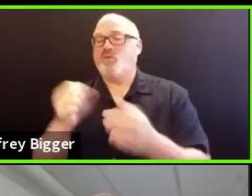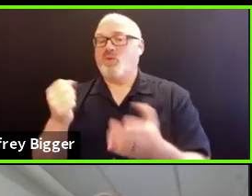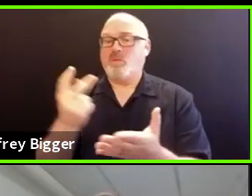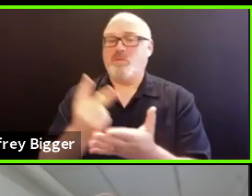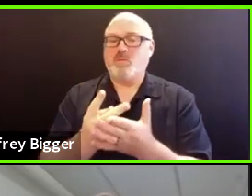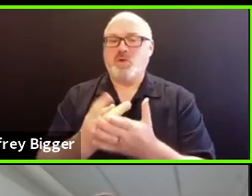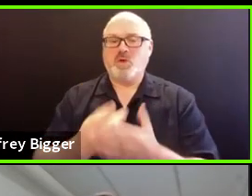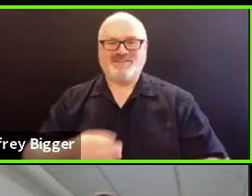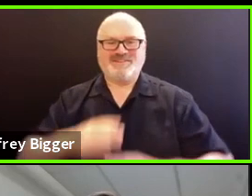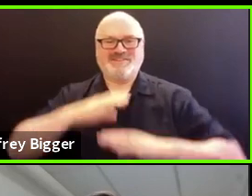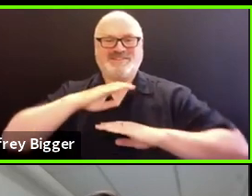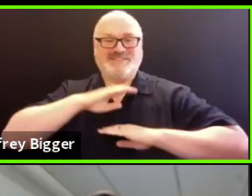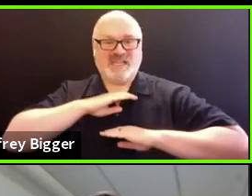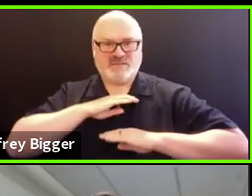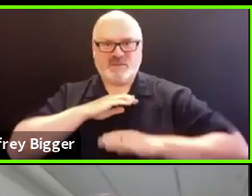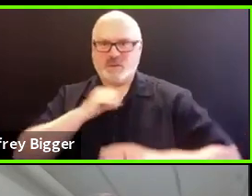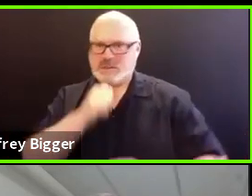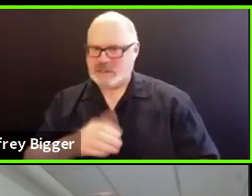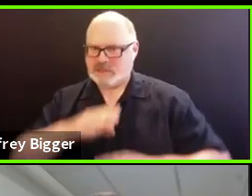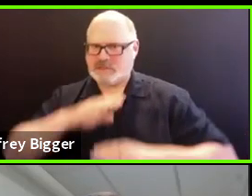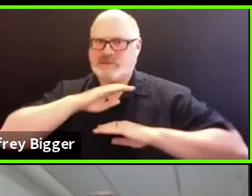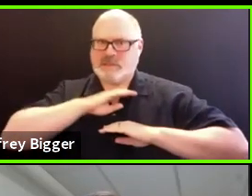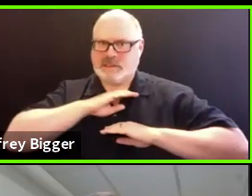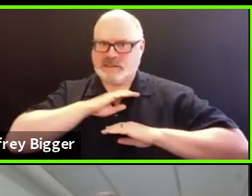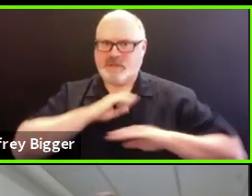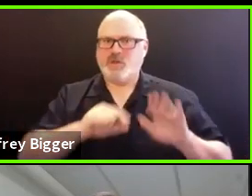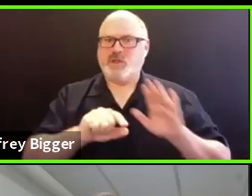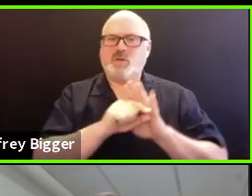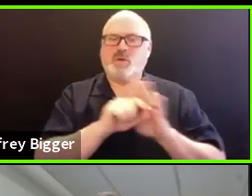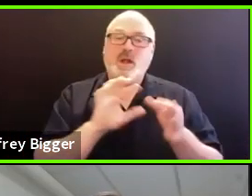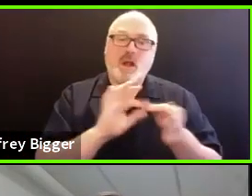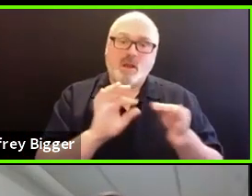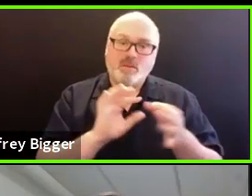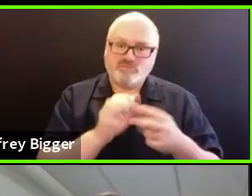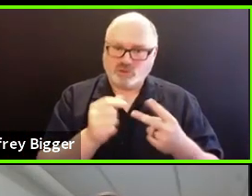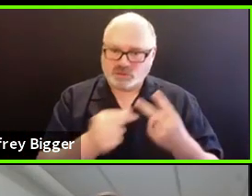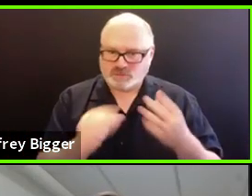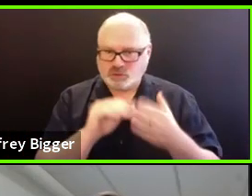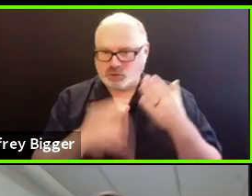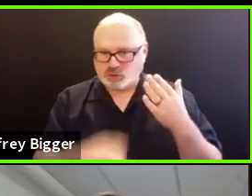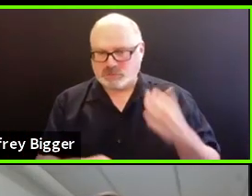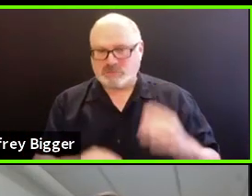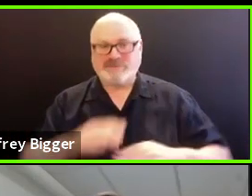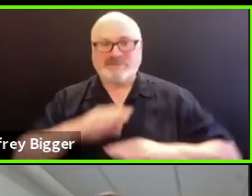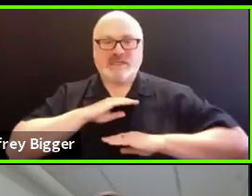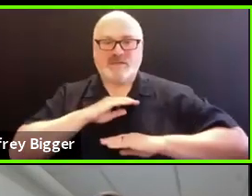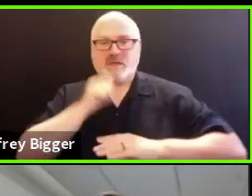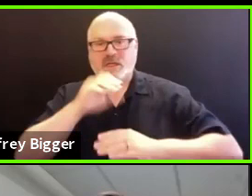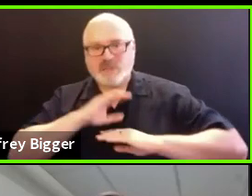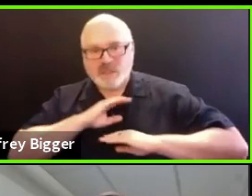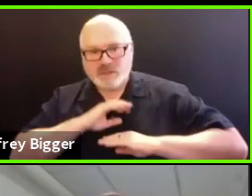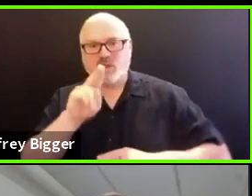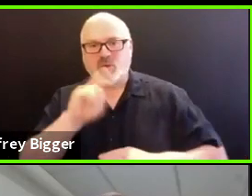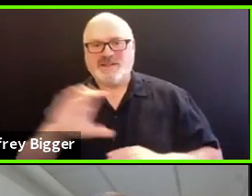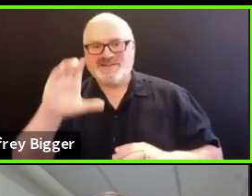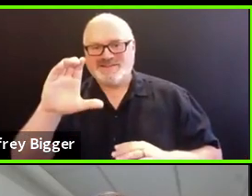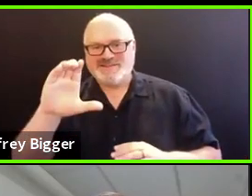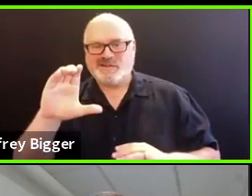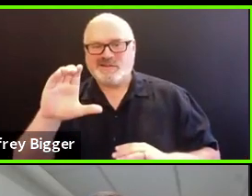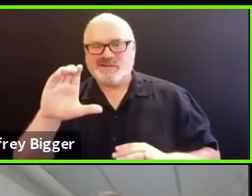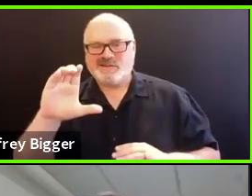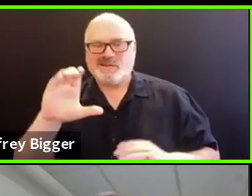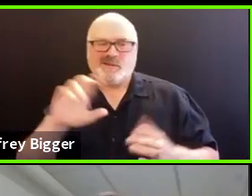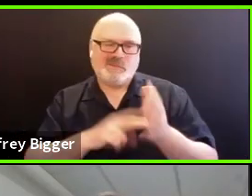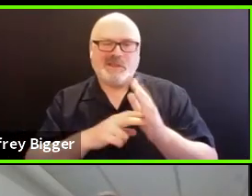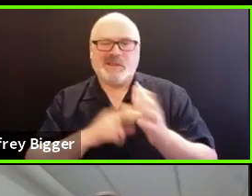satisfactory, unsatisfactory grade option for students. Satisfactory, unsatisfactory is the UNC version of pass-fail.